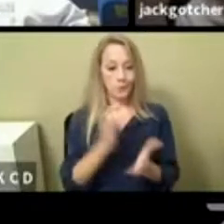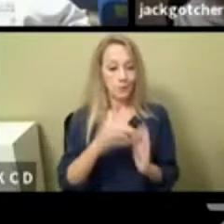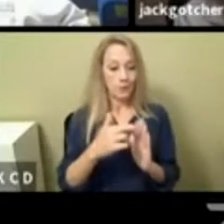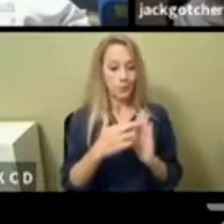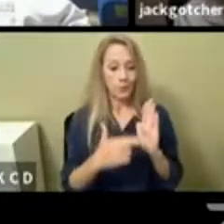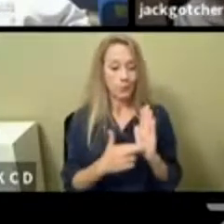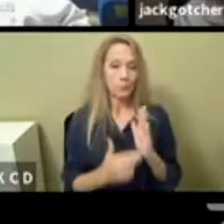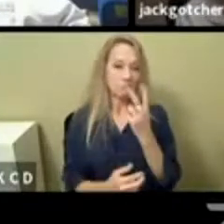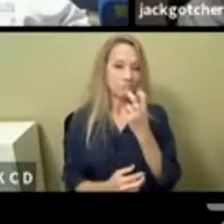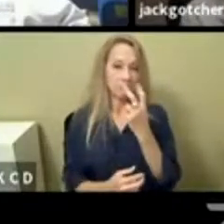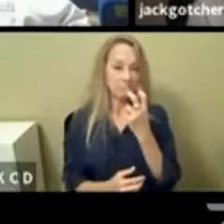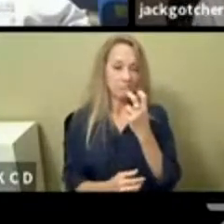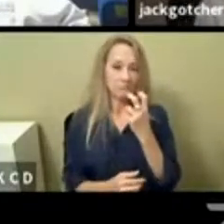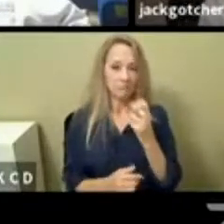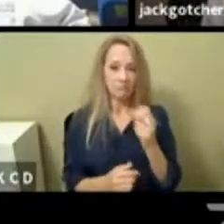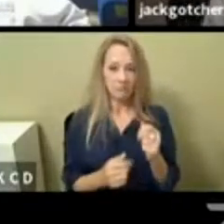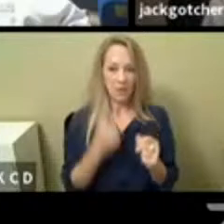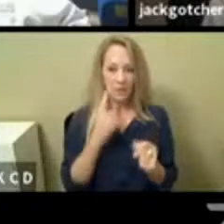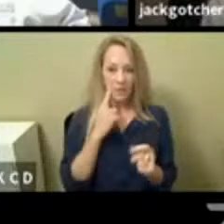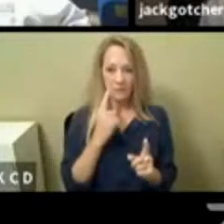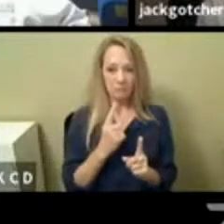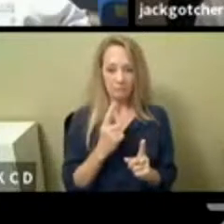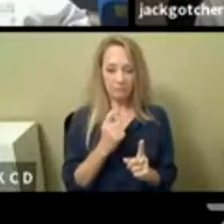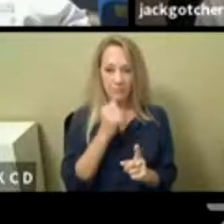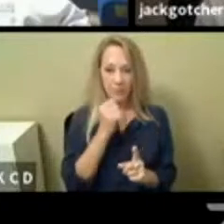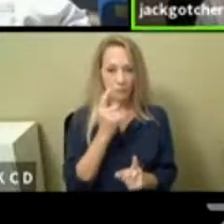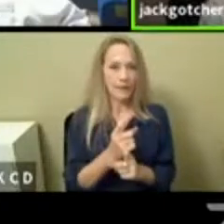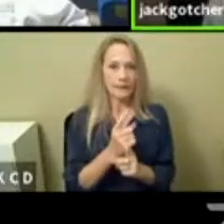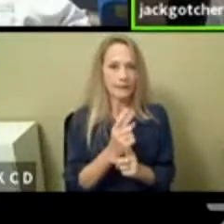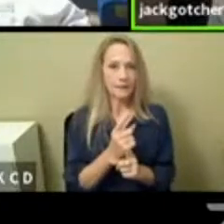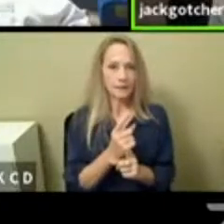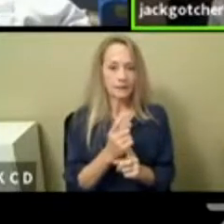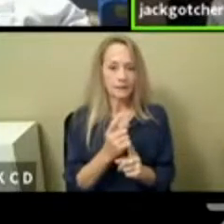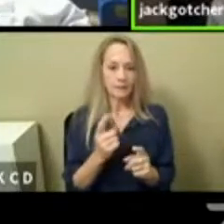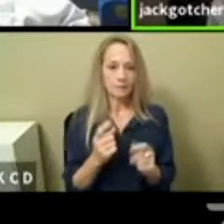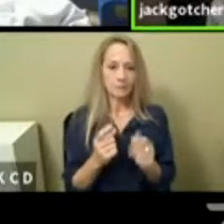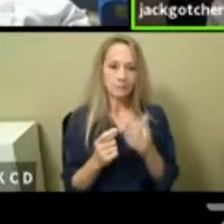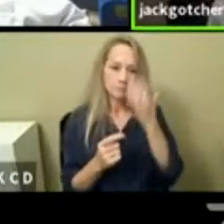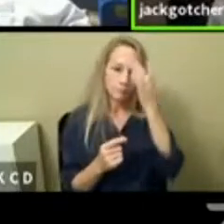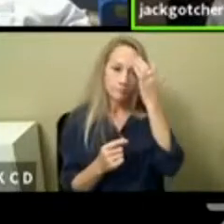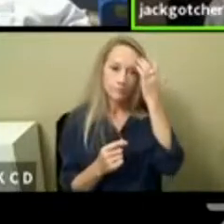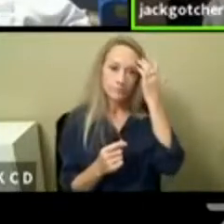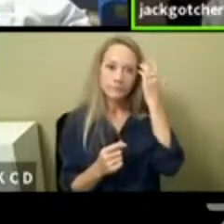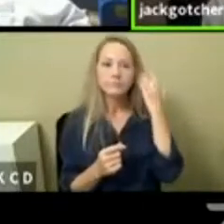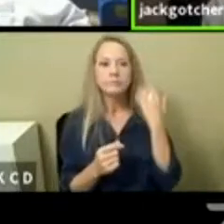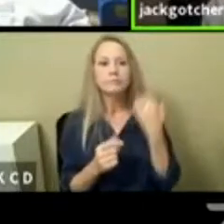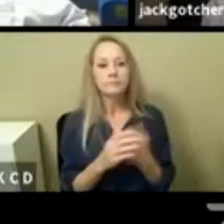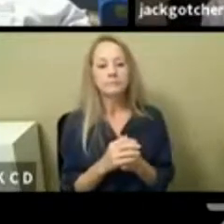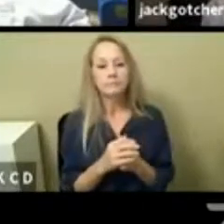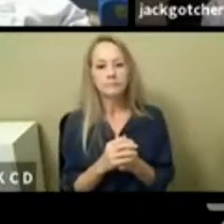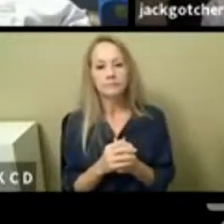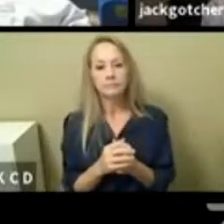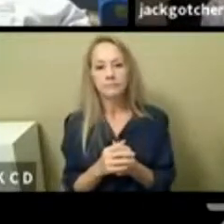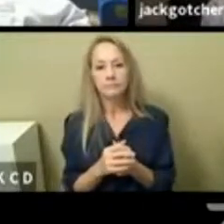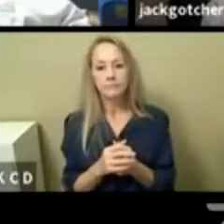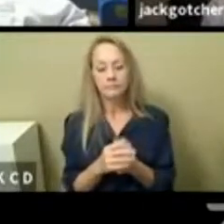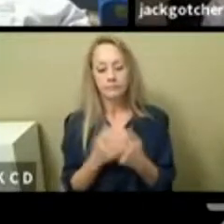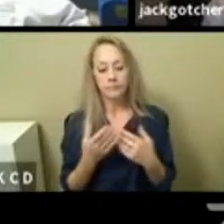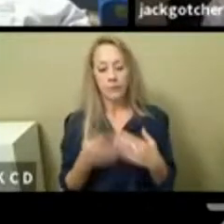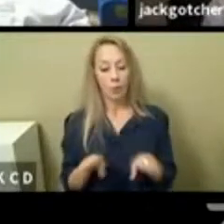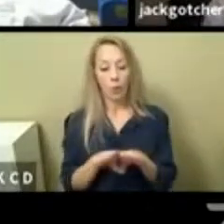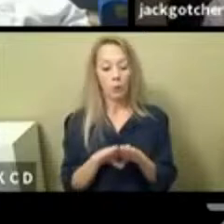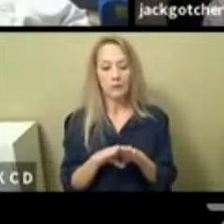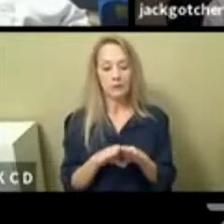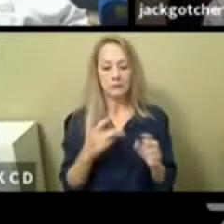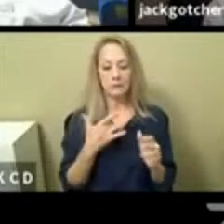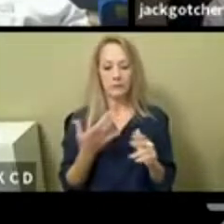appropriate. So I'm not sure that would, I don't even think it would be helpful. I think it just would increase the pushback and increase the